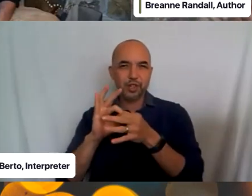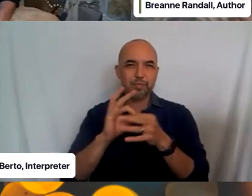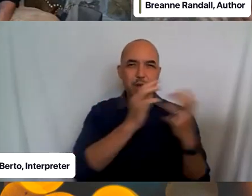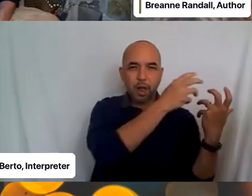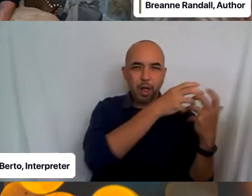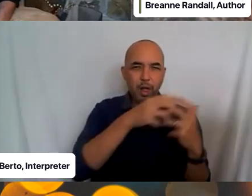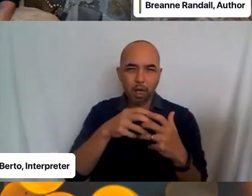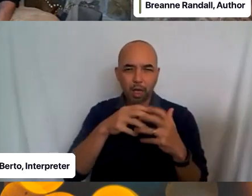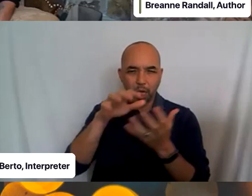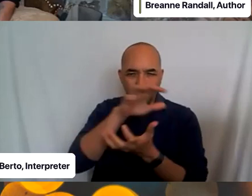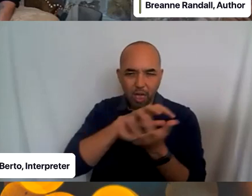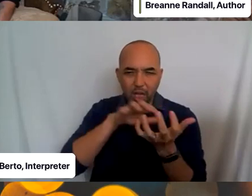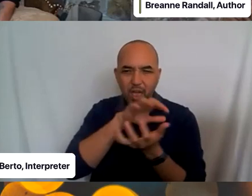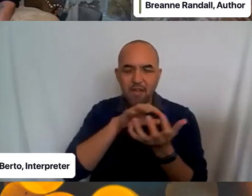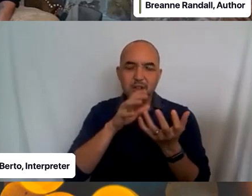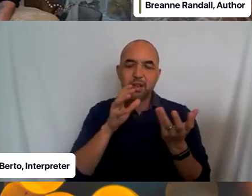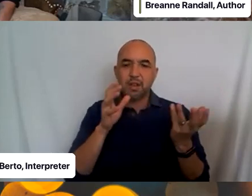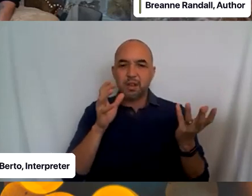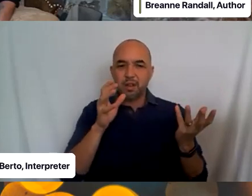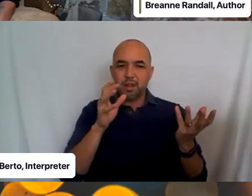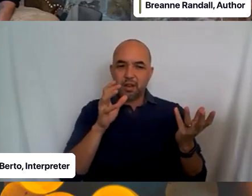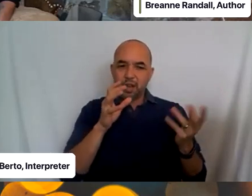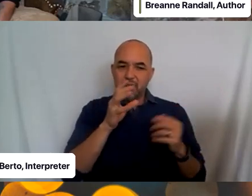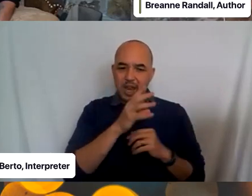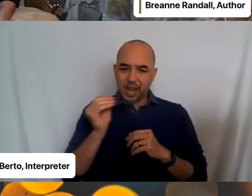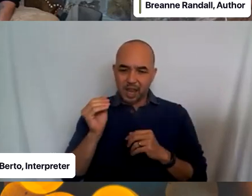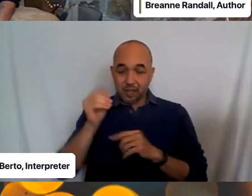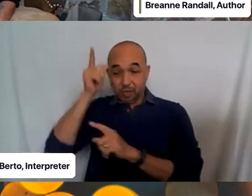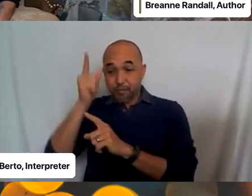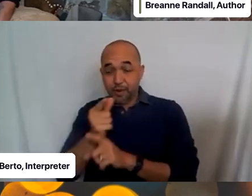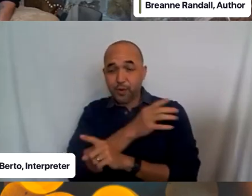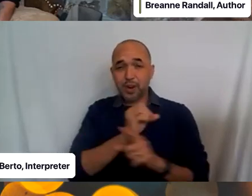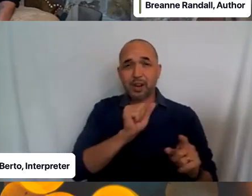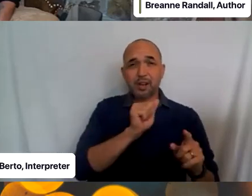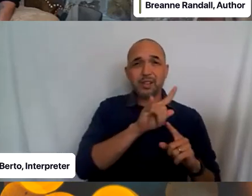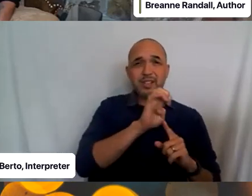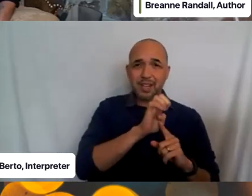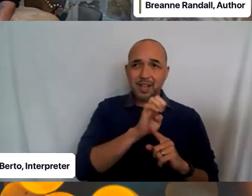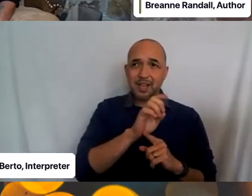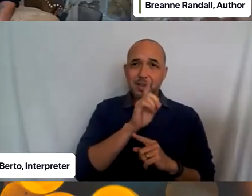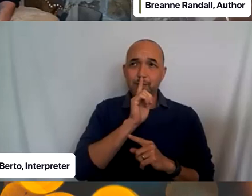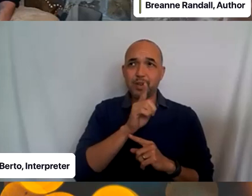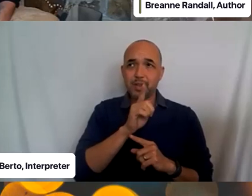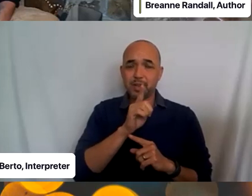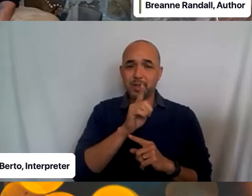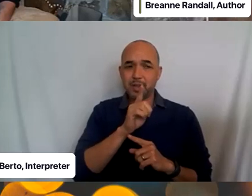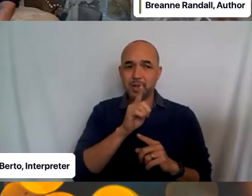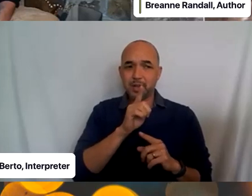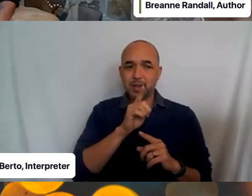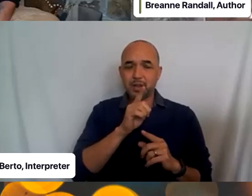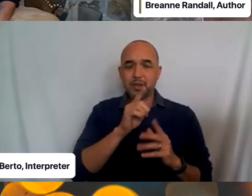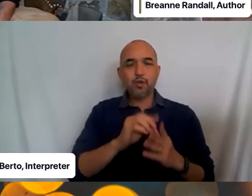throughout the story, it kind of allows them to move past and through all of